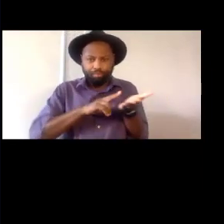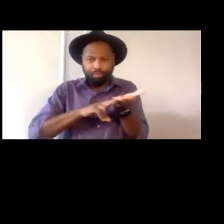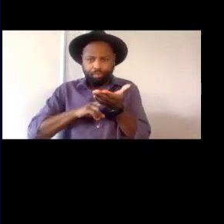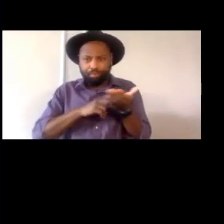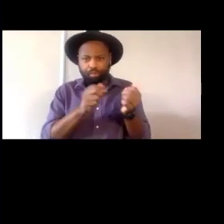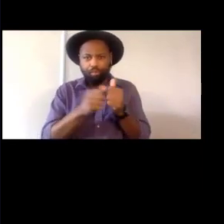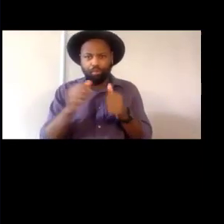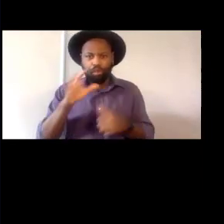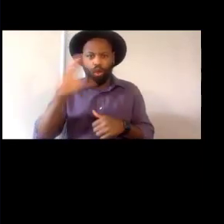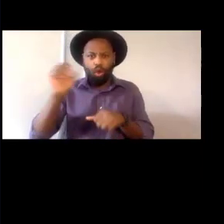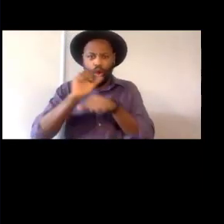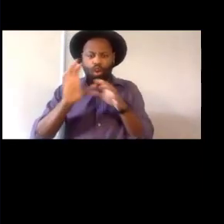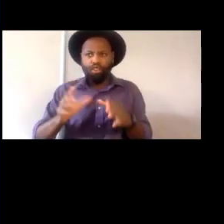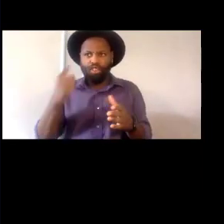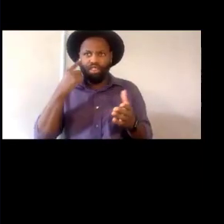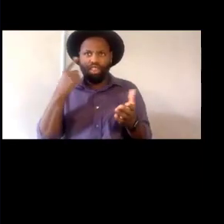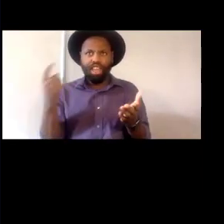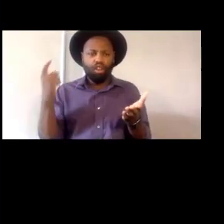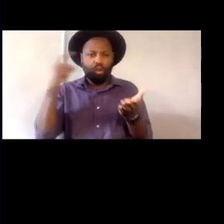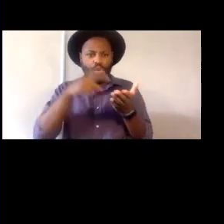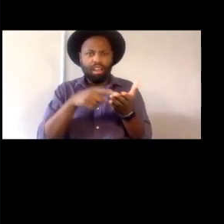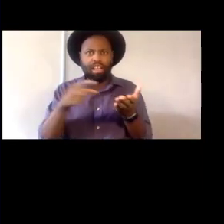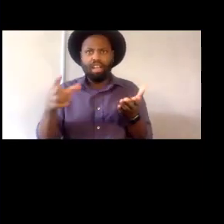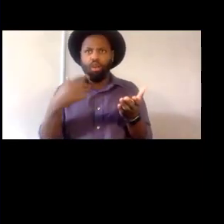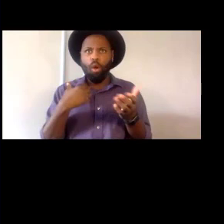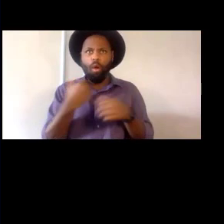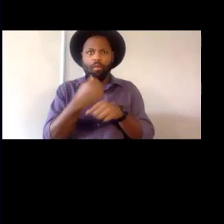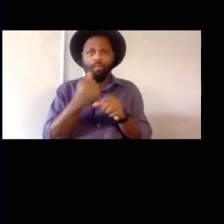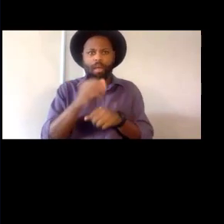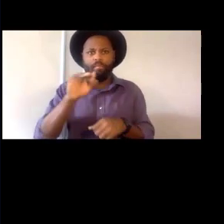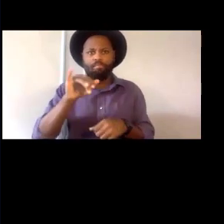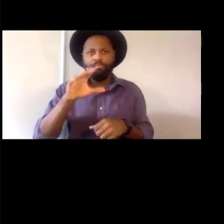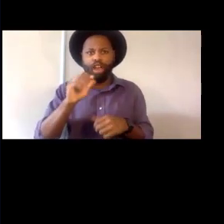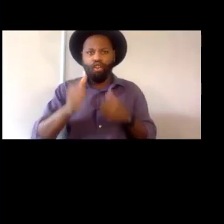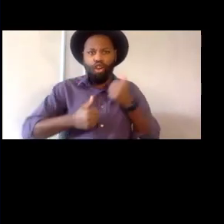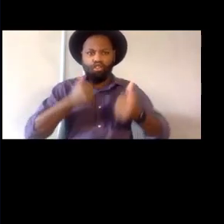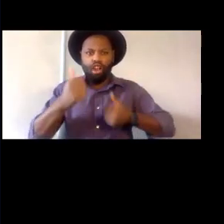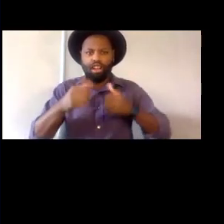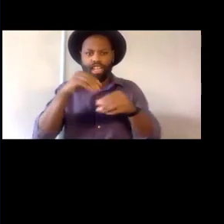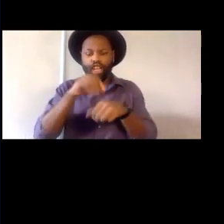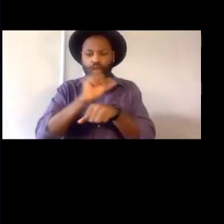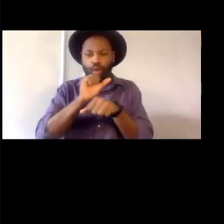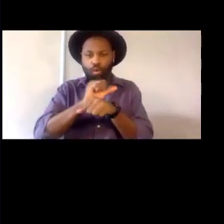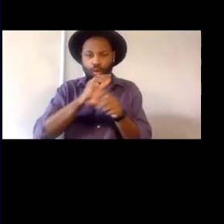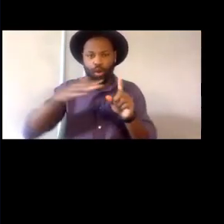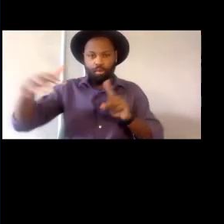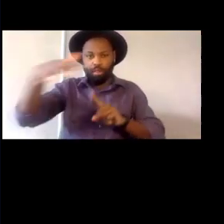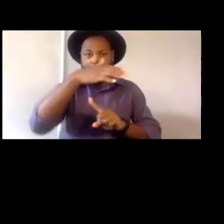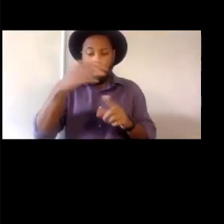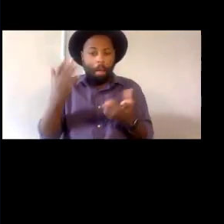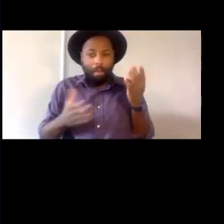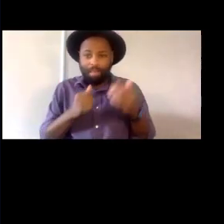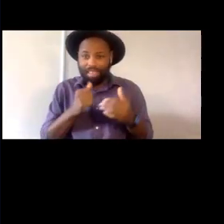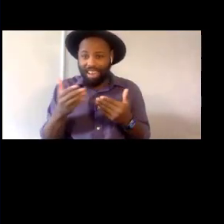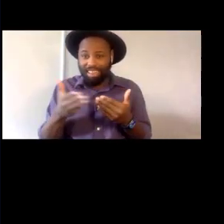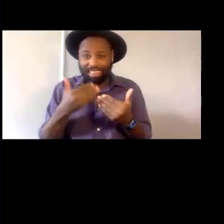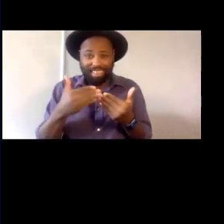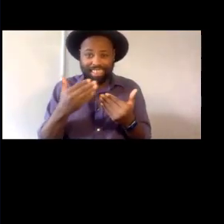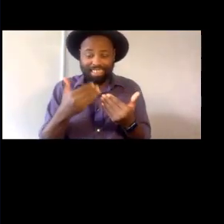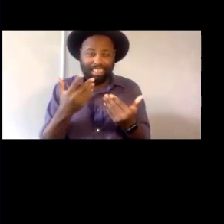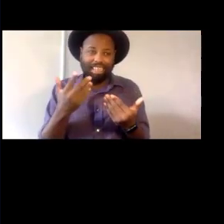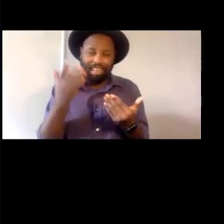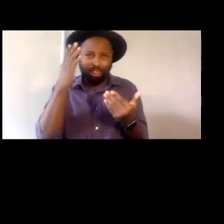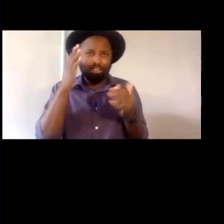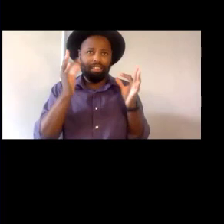think you've witnessed or committed a racialized microaggression in the workplace. This might not be easy, especially at first, but